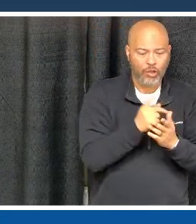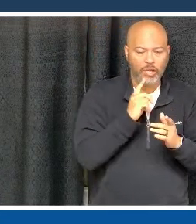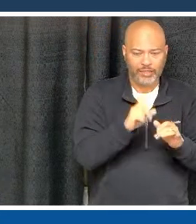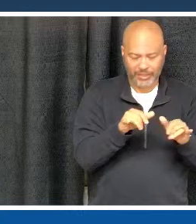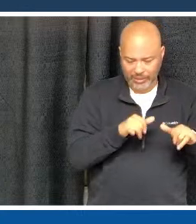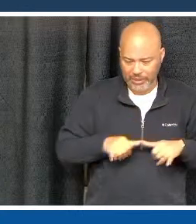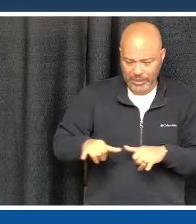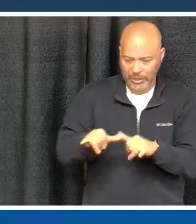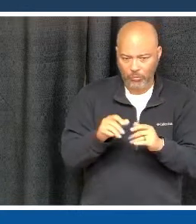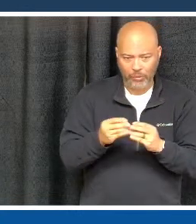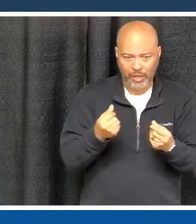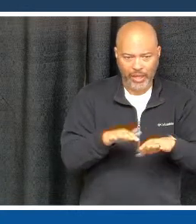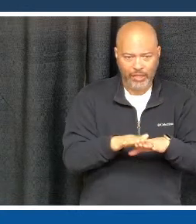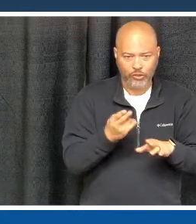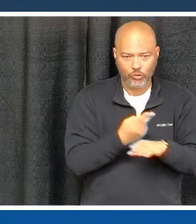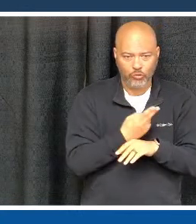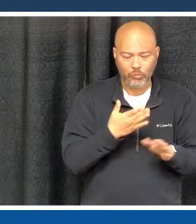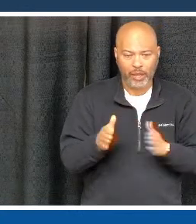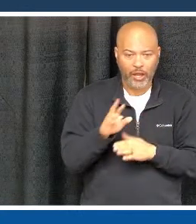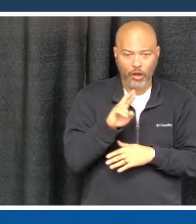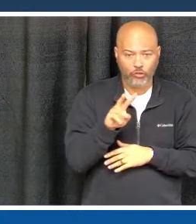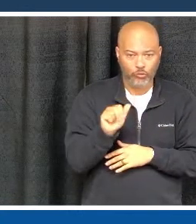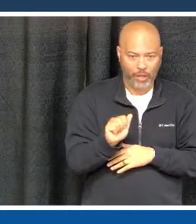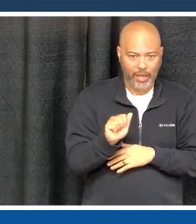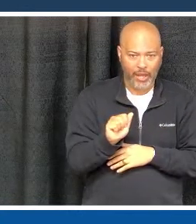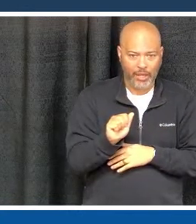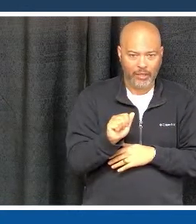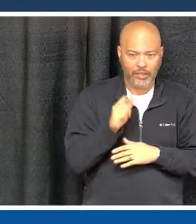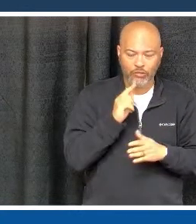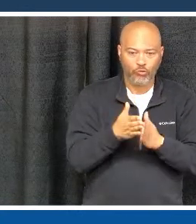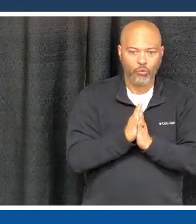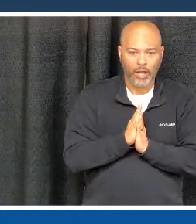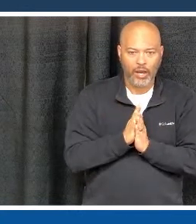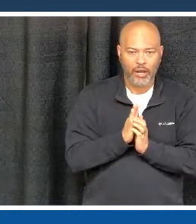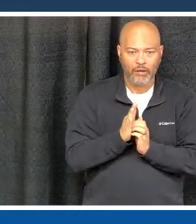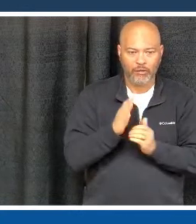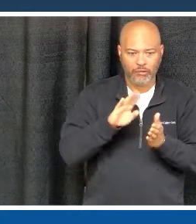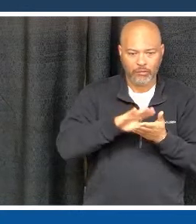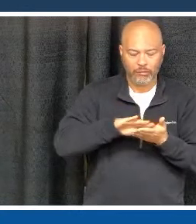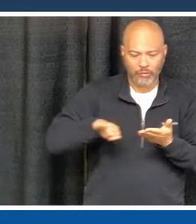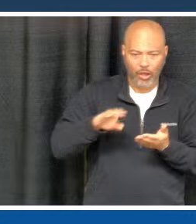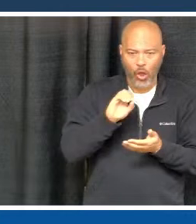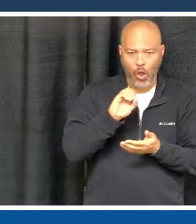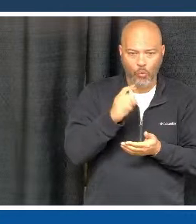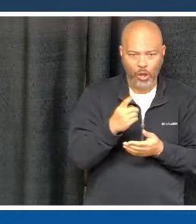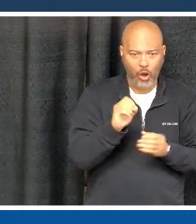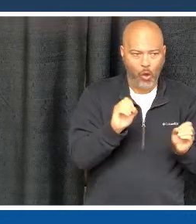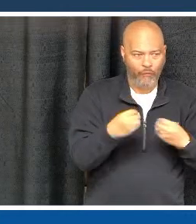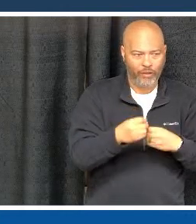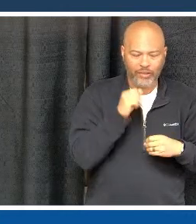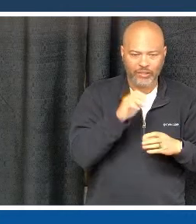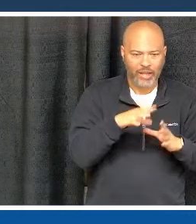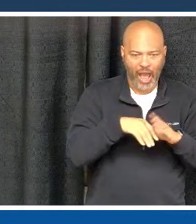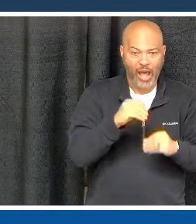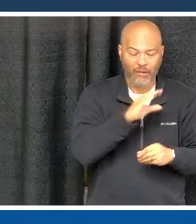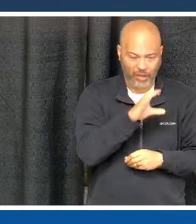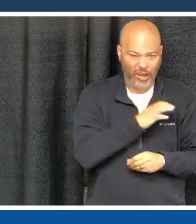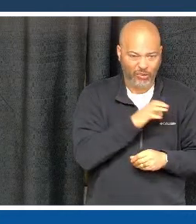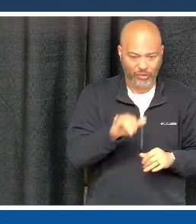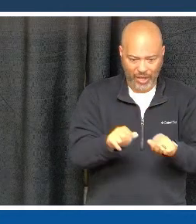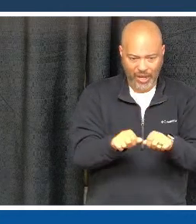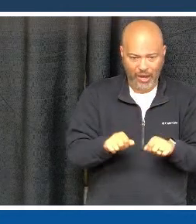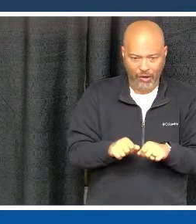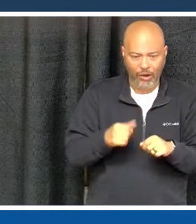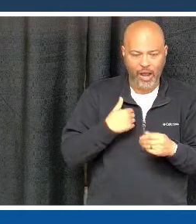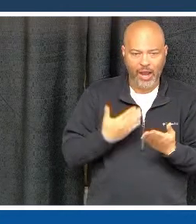is consistent with the land use plan. The R2A request removes an area of O1 office that is out of character and